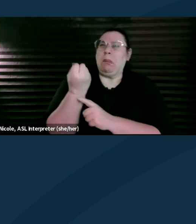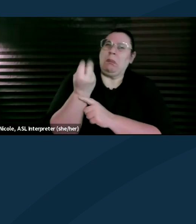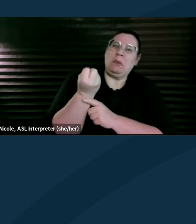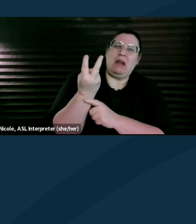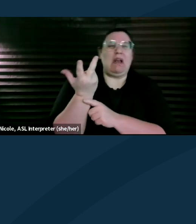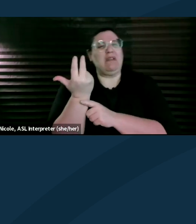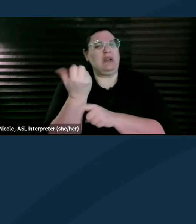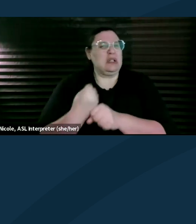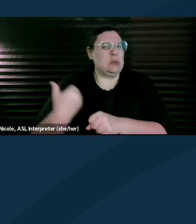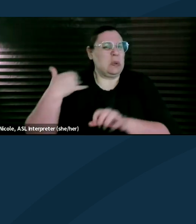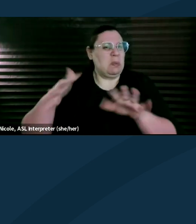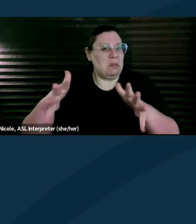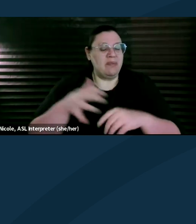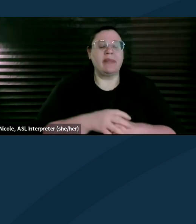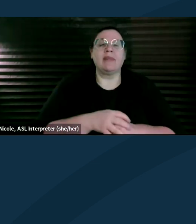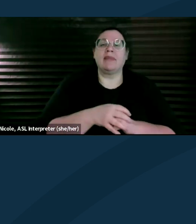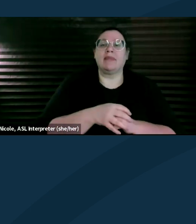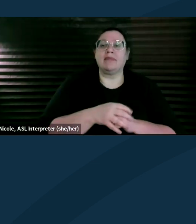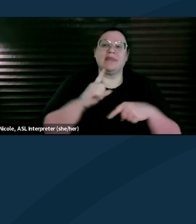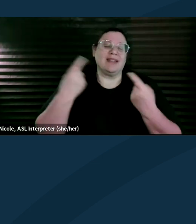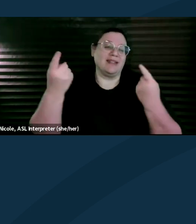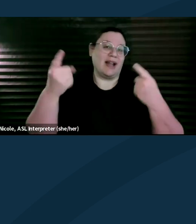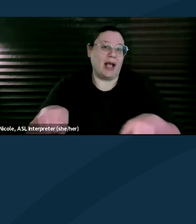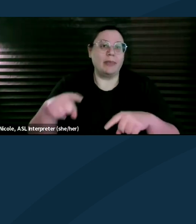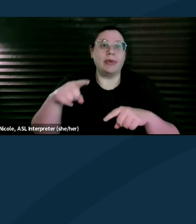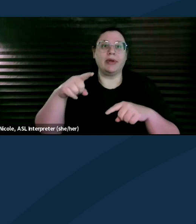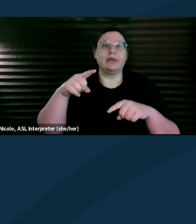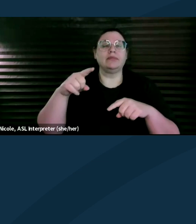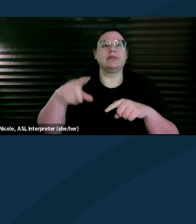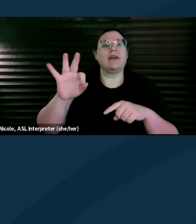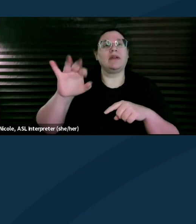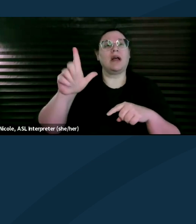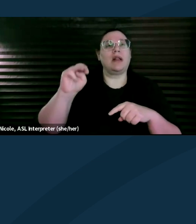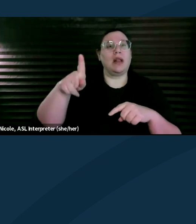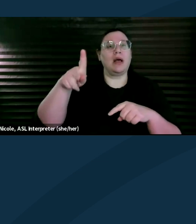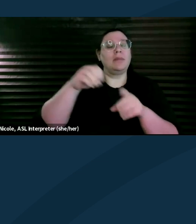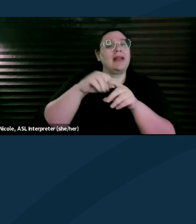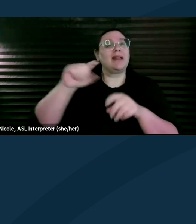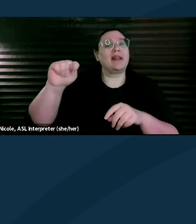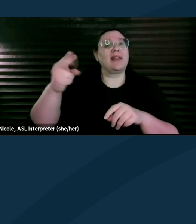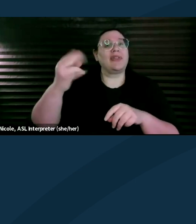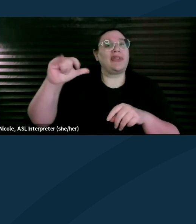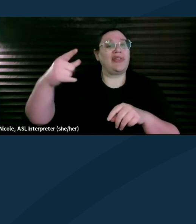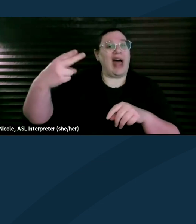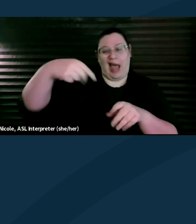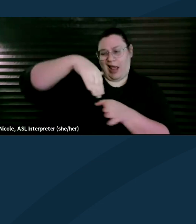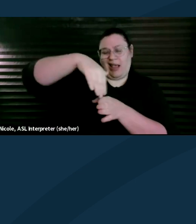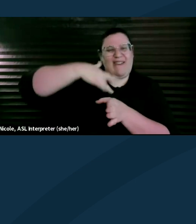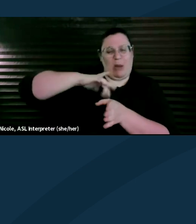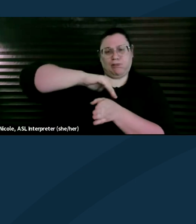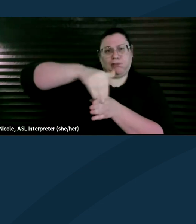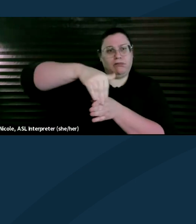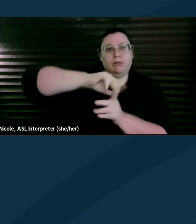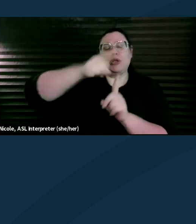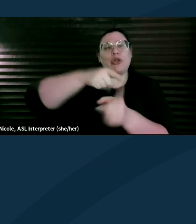years since this happened, I had a lump in my inner thigh, and I went to the doctor. They did